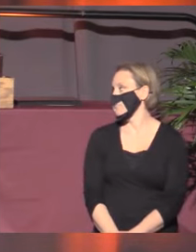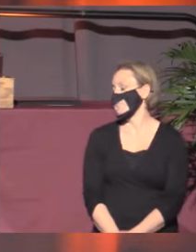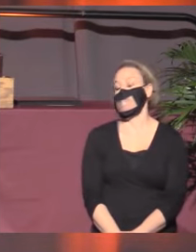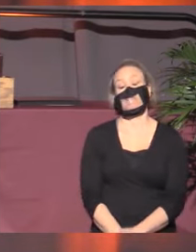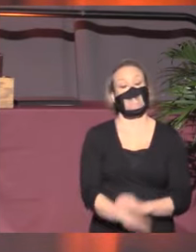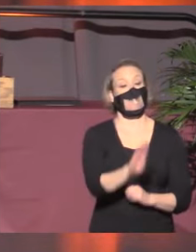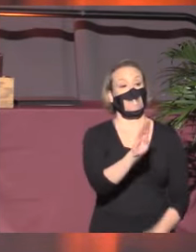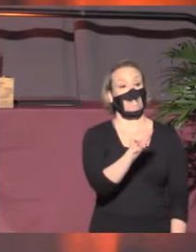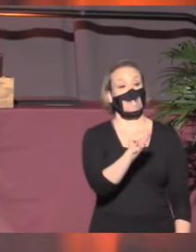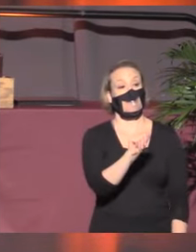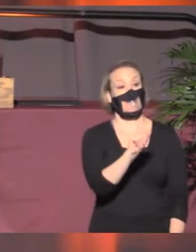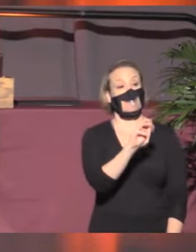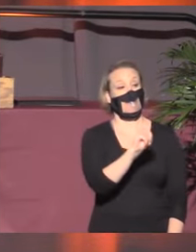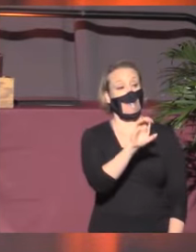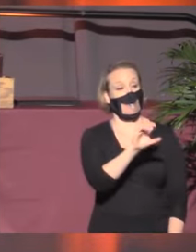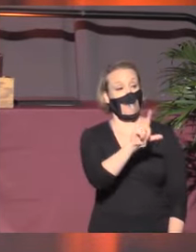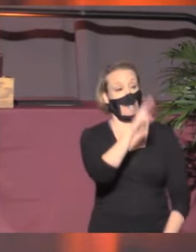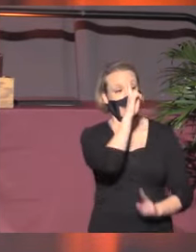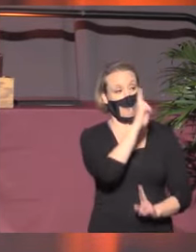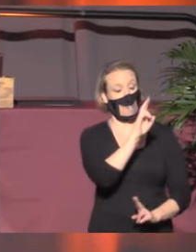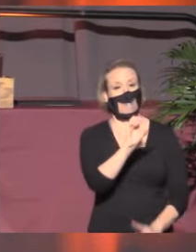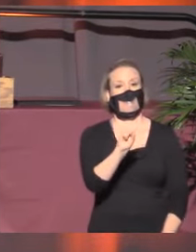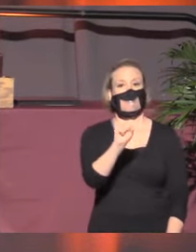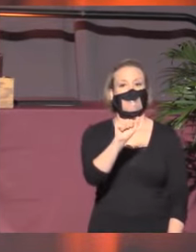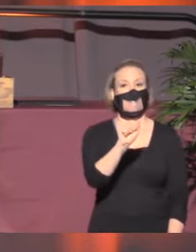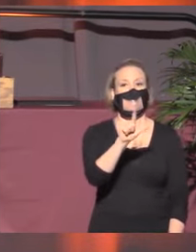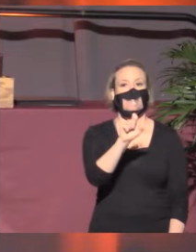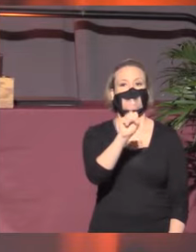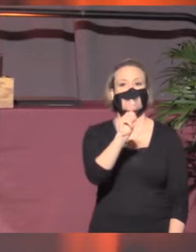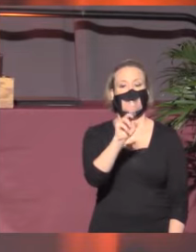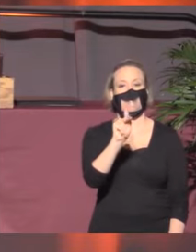Bachelor of Arts, magna cum laude, Salem Cahow.